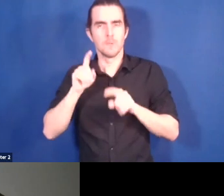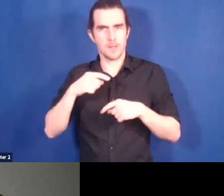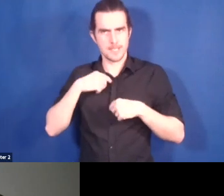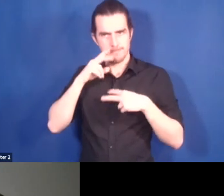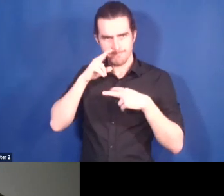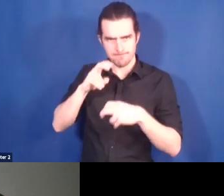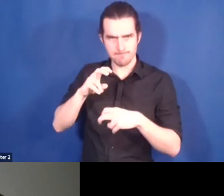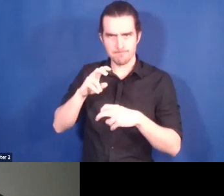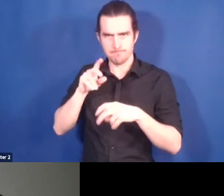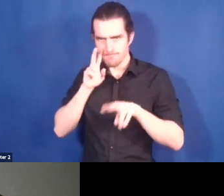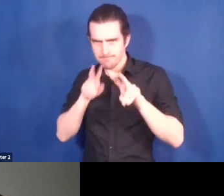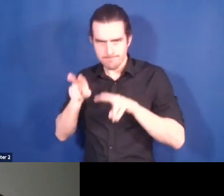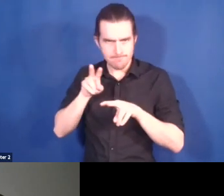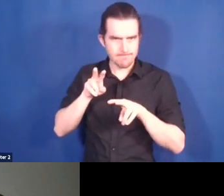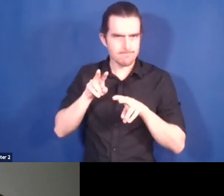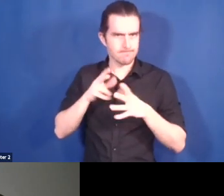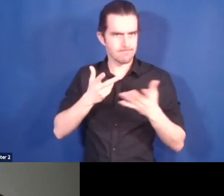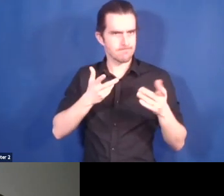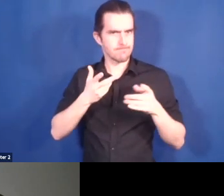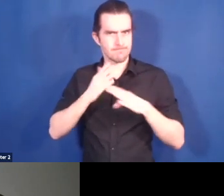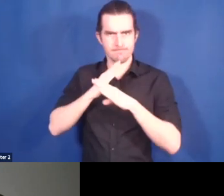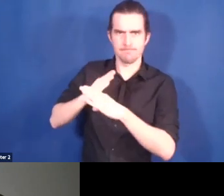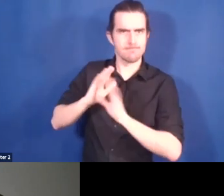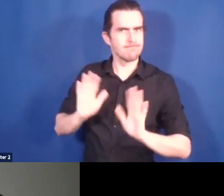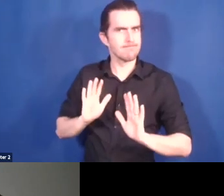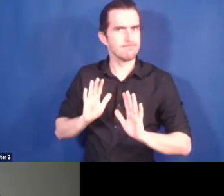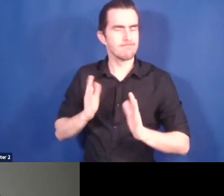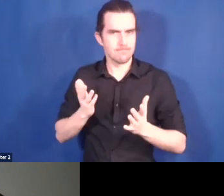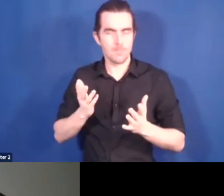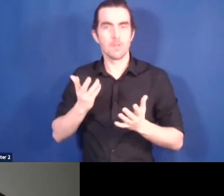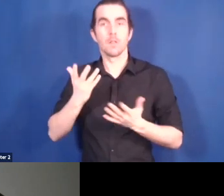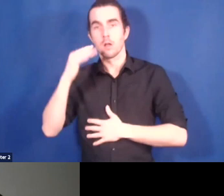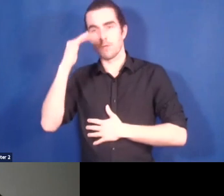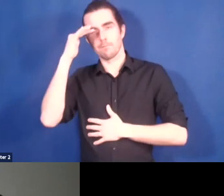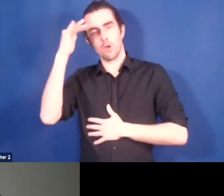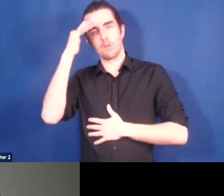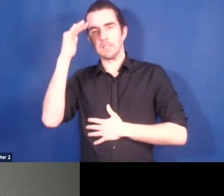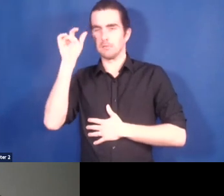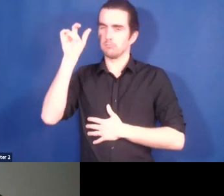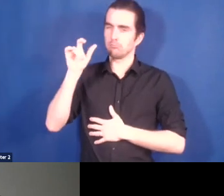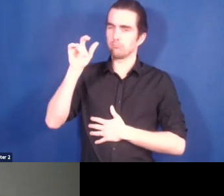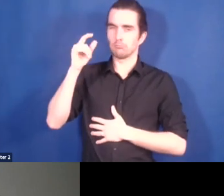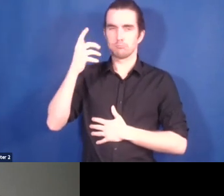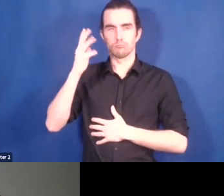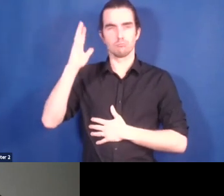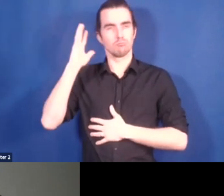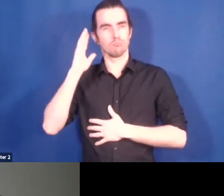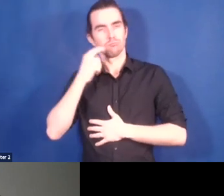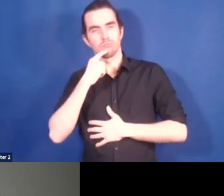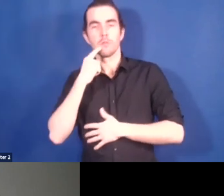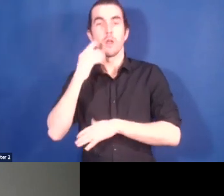who showed me the need for interdisciplinary research. And